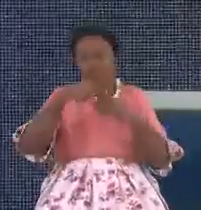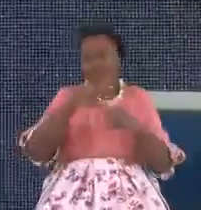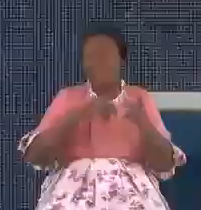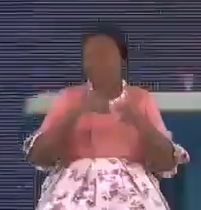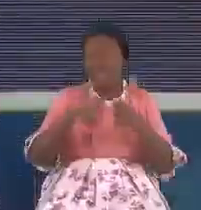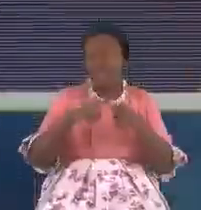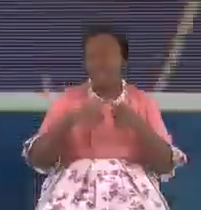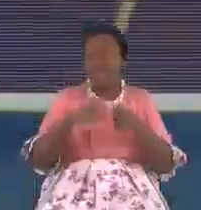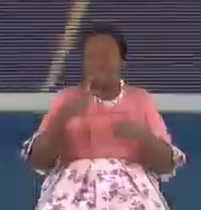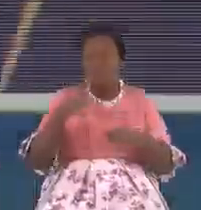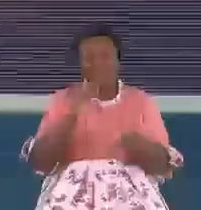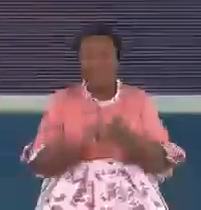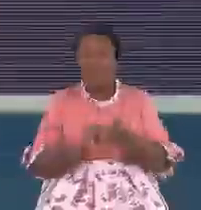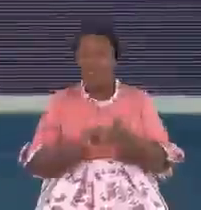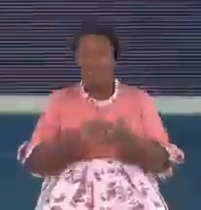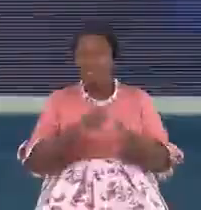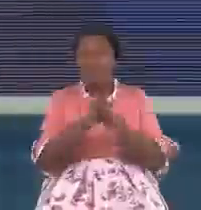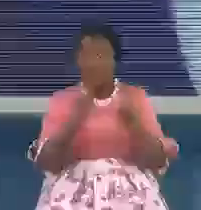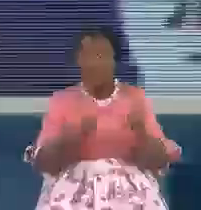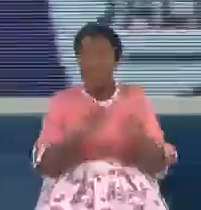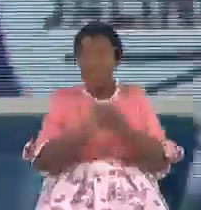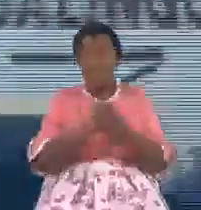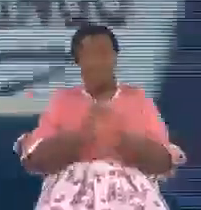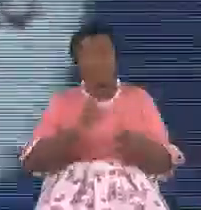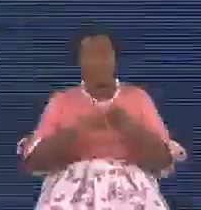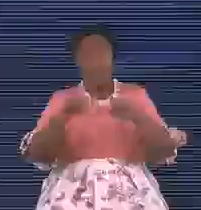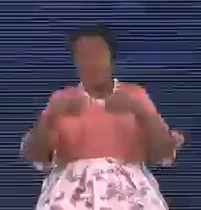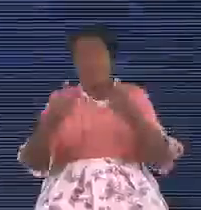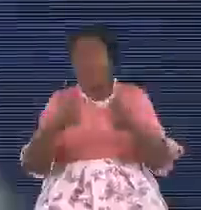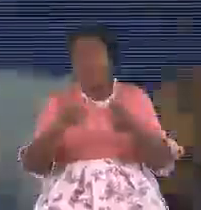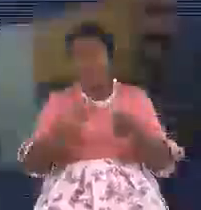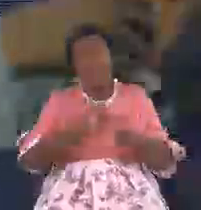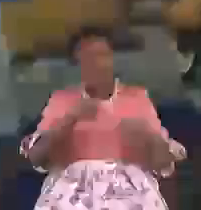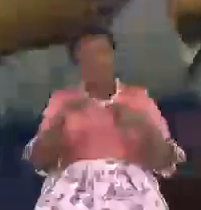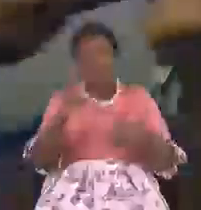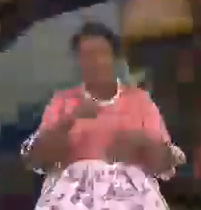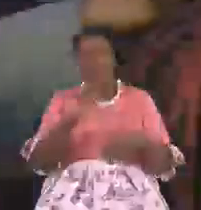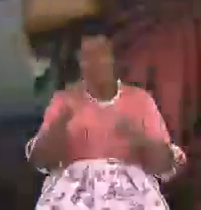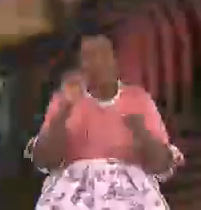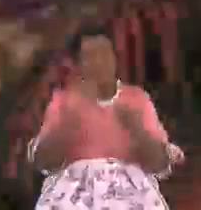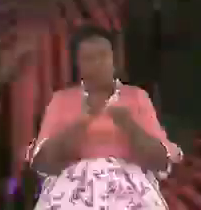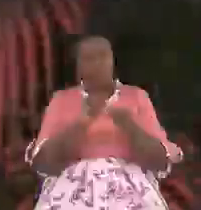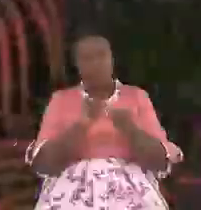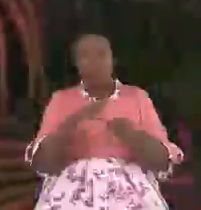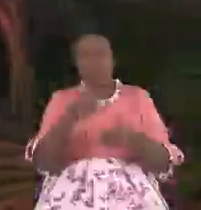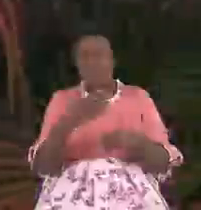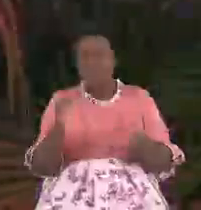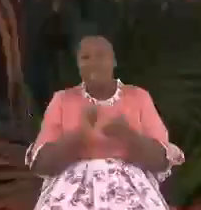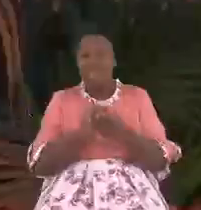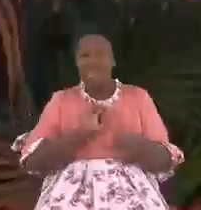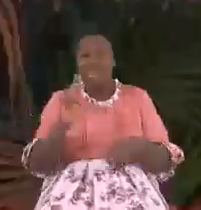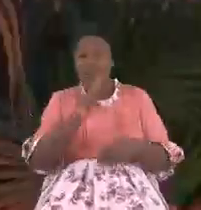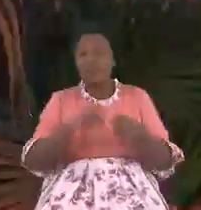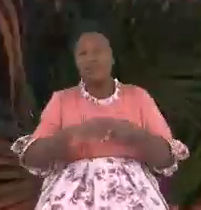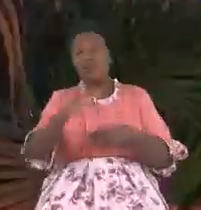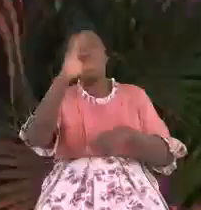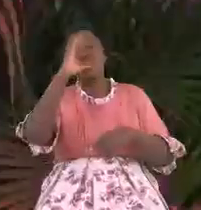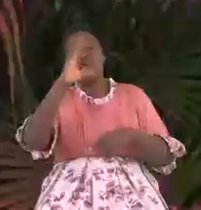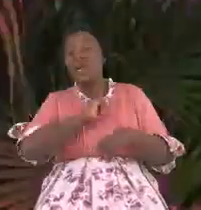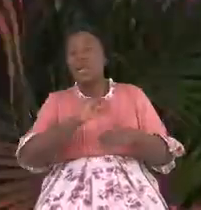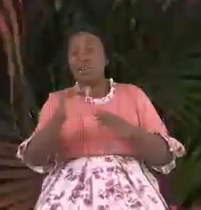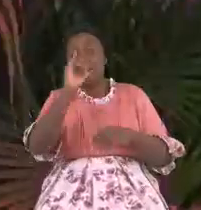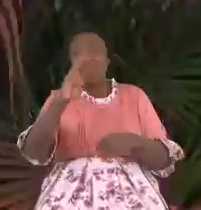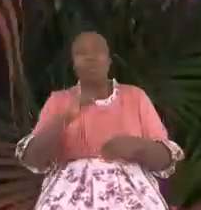places that you to go i go there no more the things i used to drink i drink